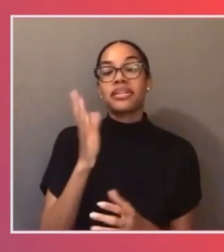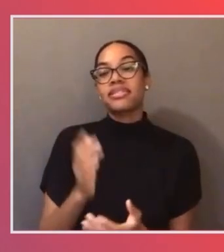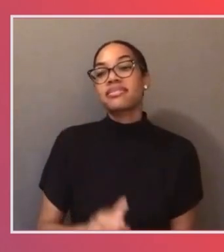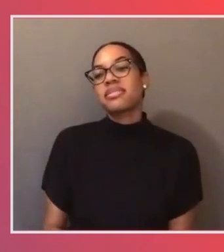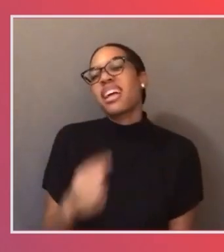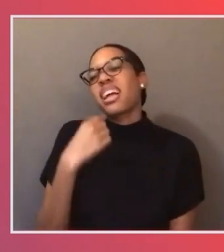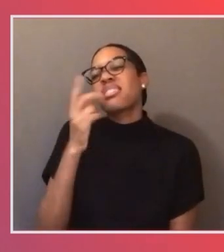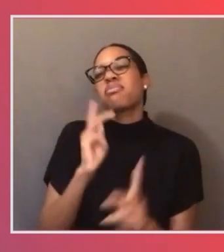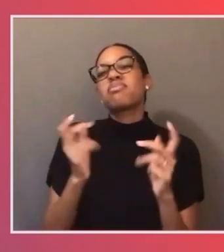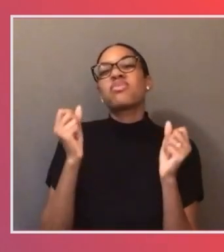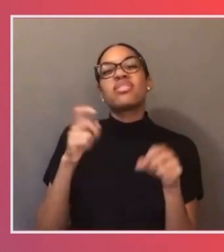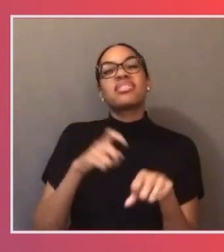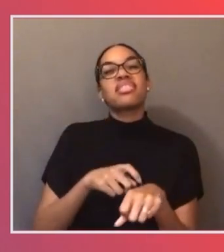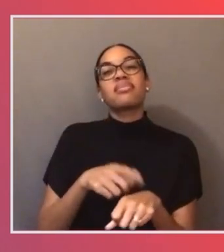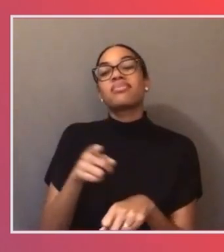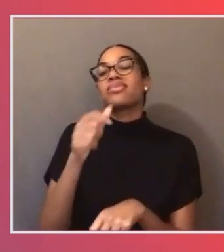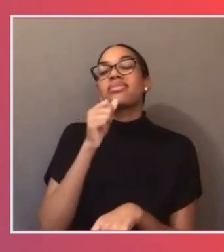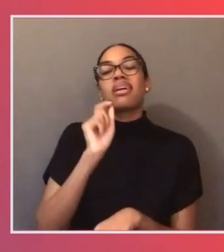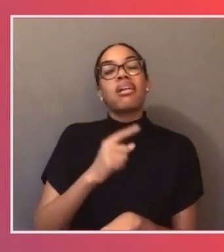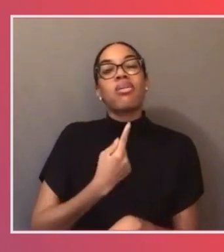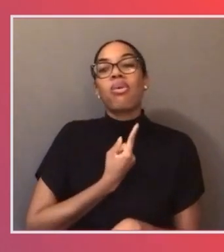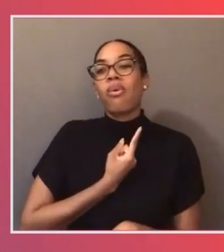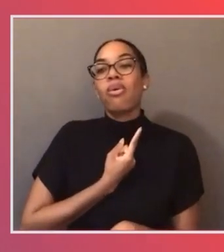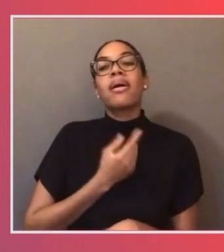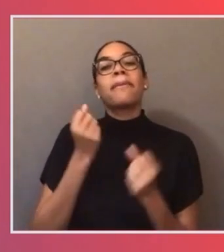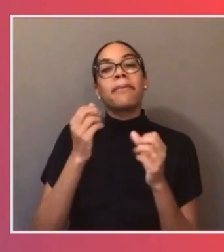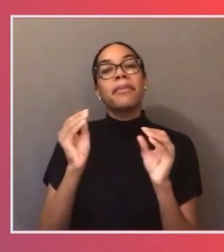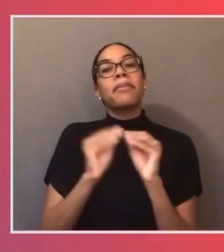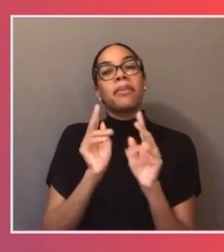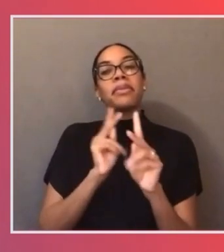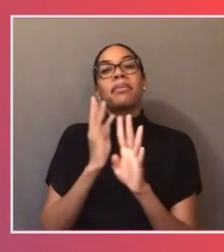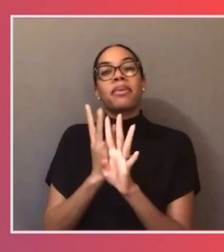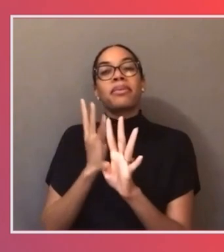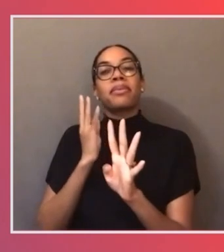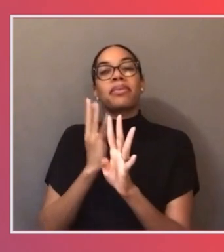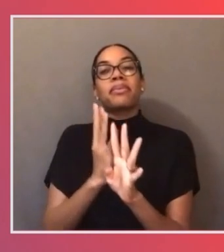ever let anyone make you feel alone. Thank you.